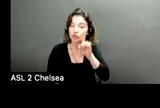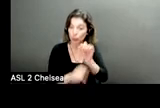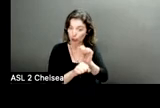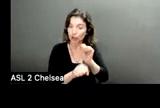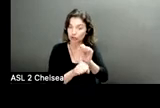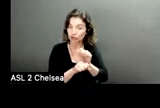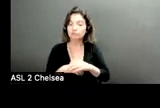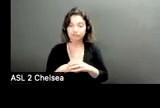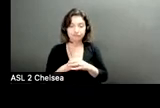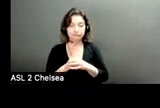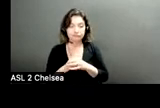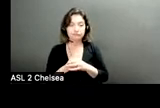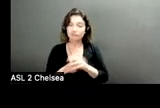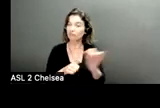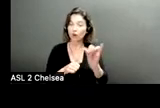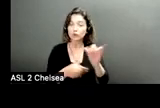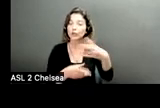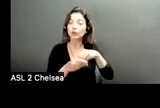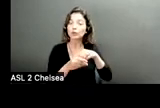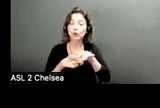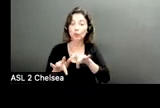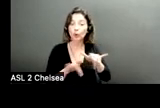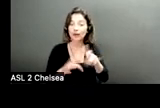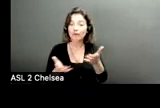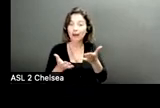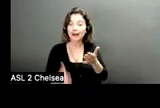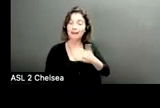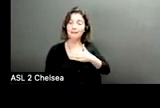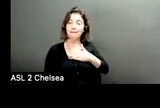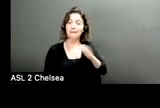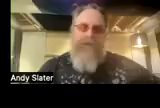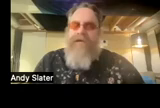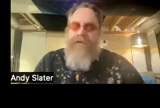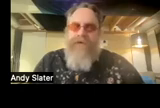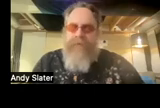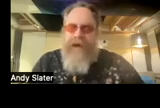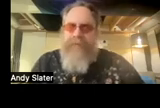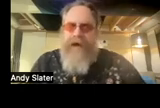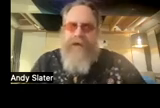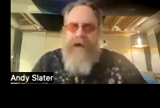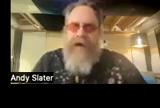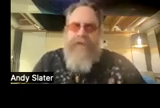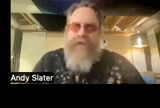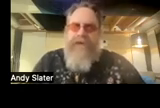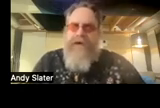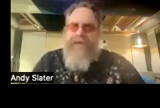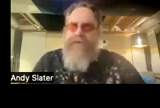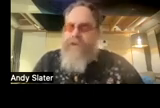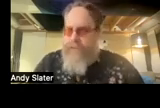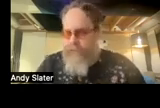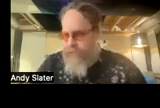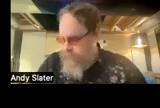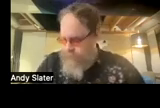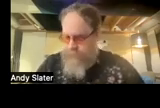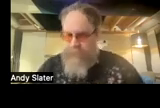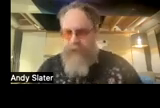of recordings of my cane in acoustic spaces and kind of using the blind body as a